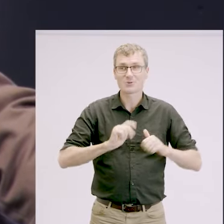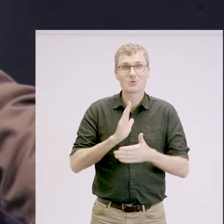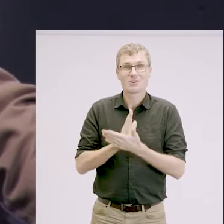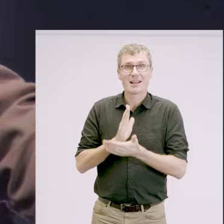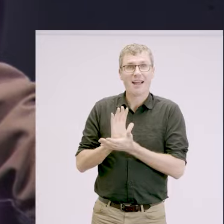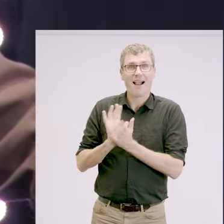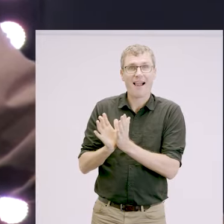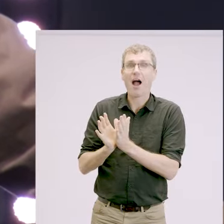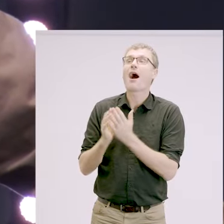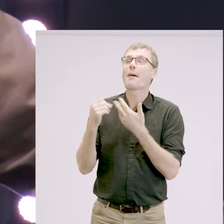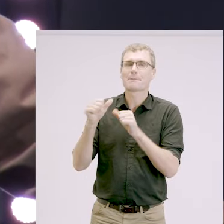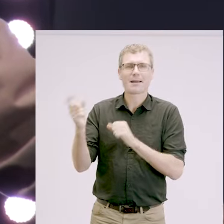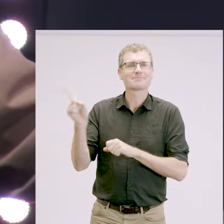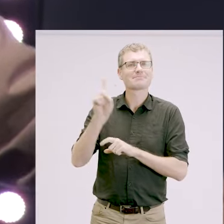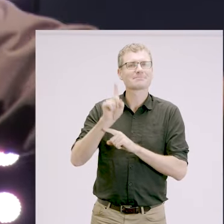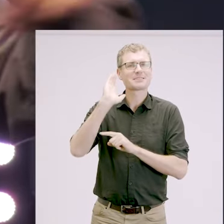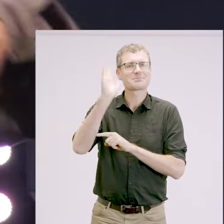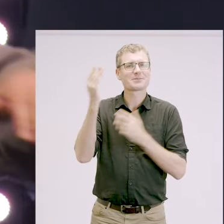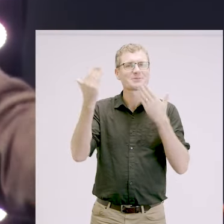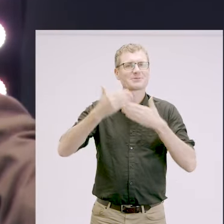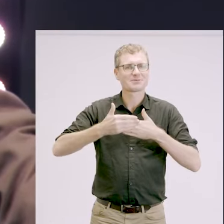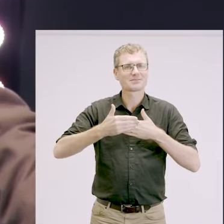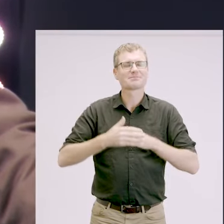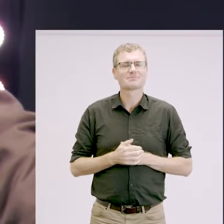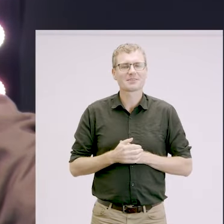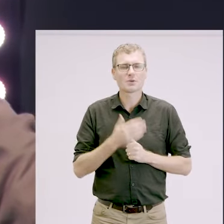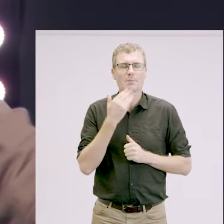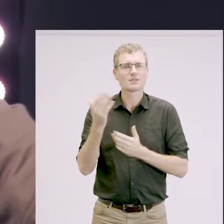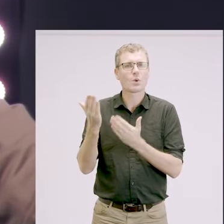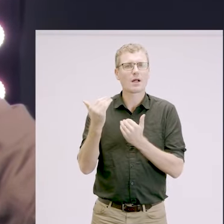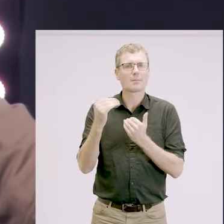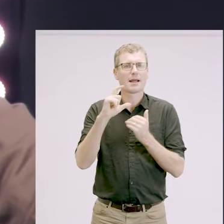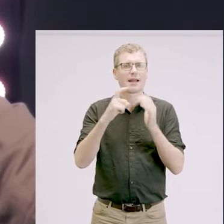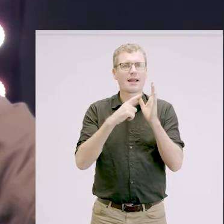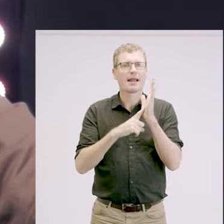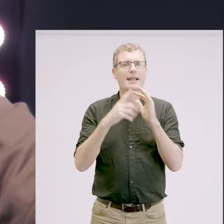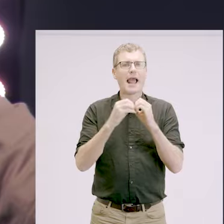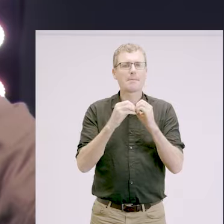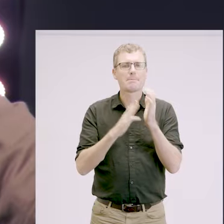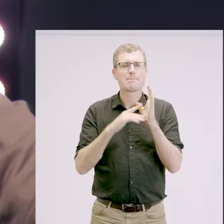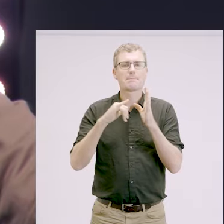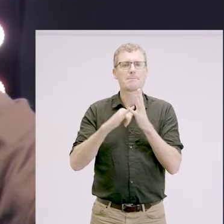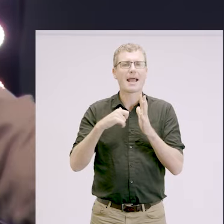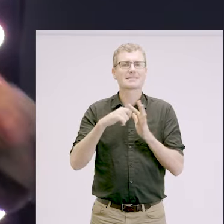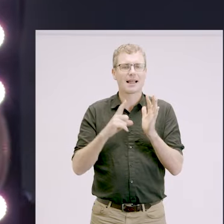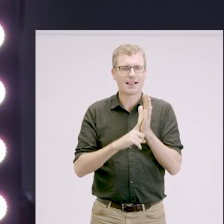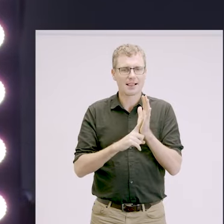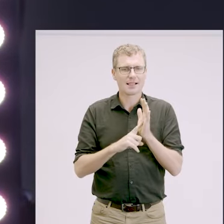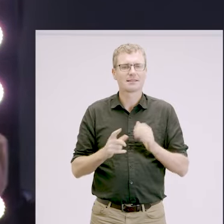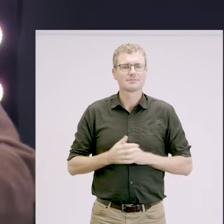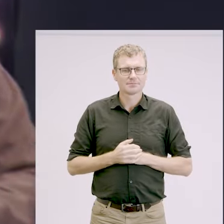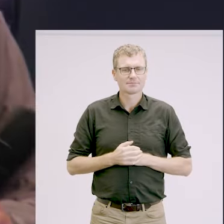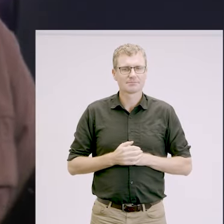at his arm to come and speak today. He's going to speak tonight as well. But would you give a huge big welcome to Caleb Maskill from the United